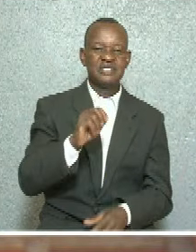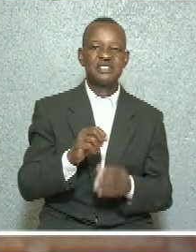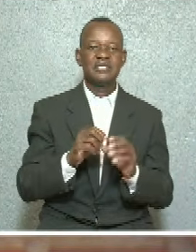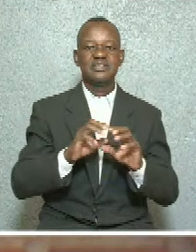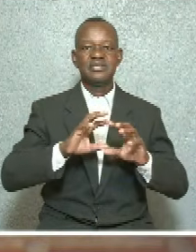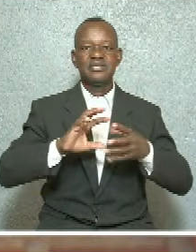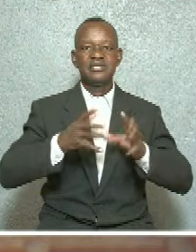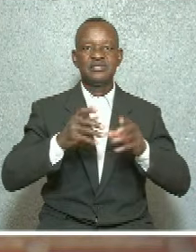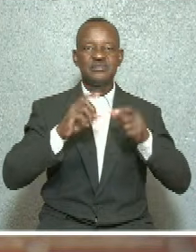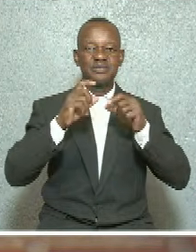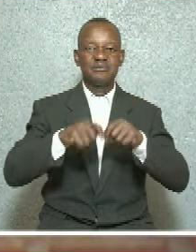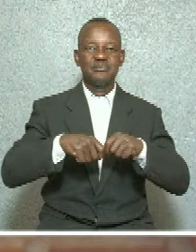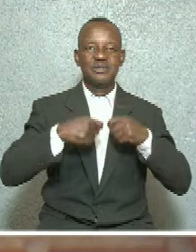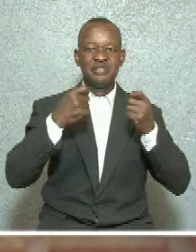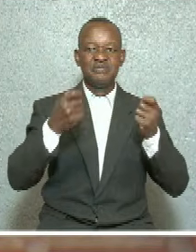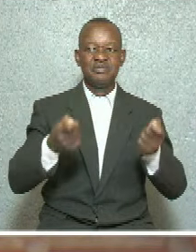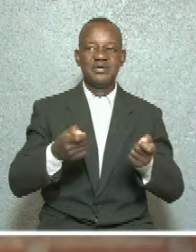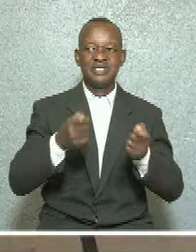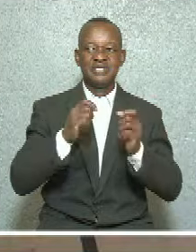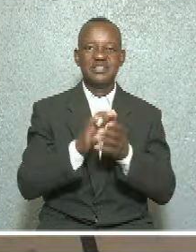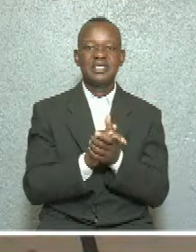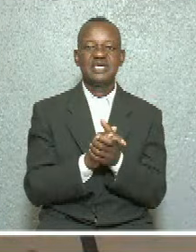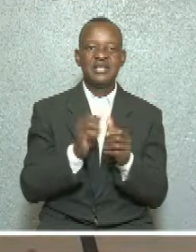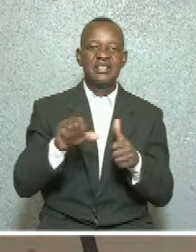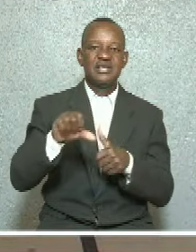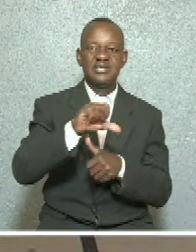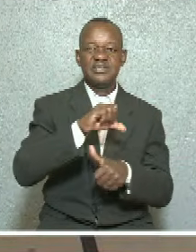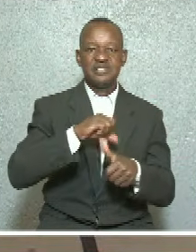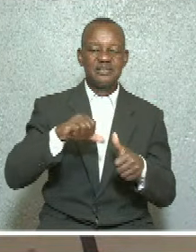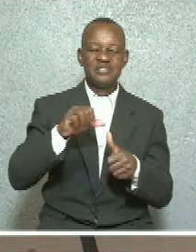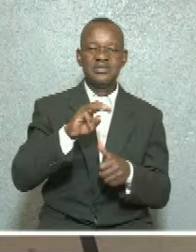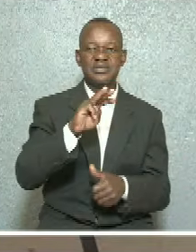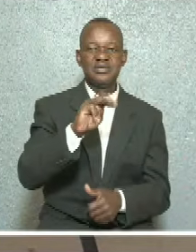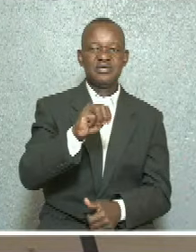social media. How many of you watch TikTok?